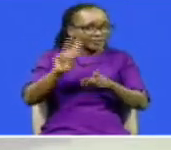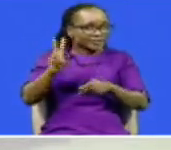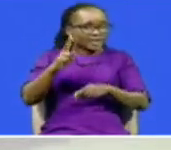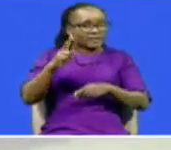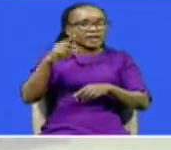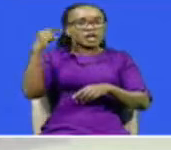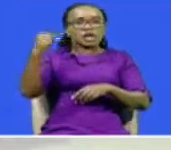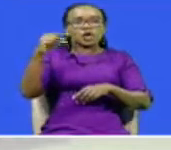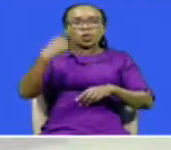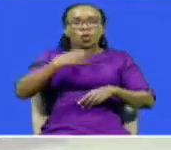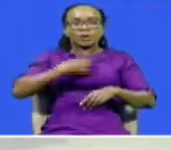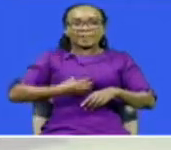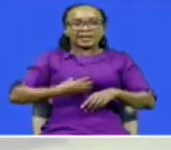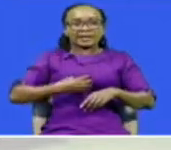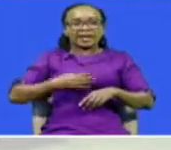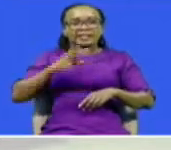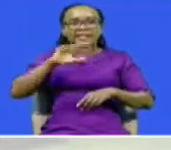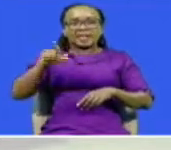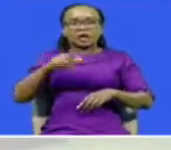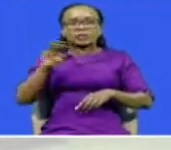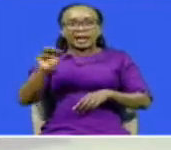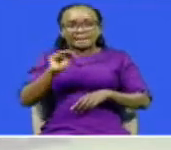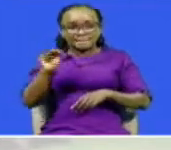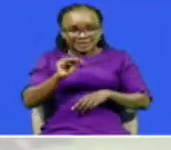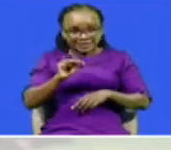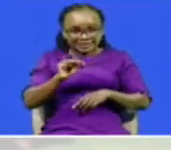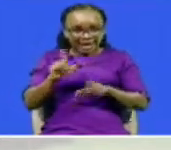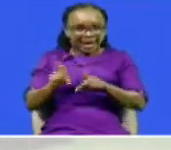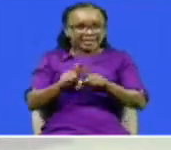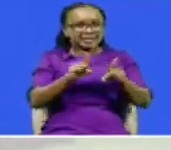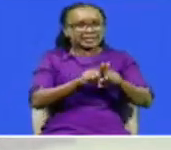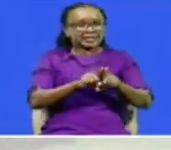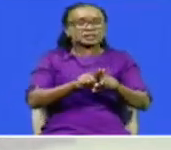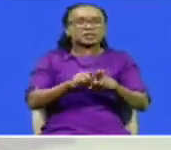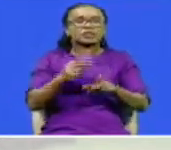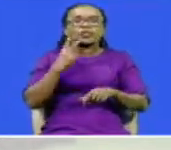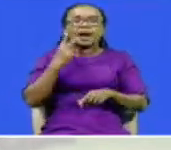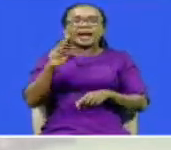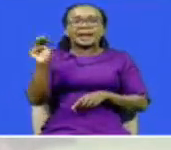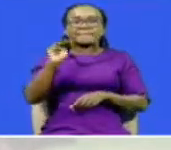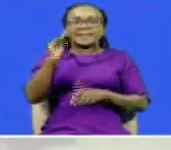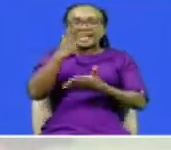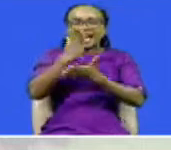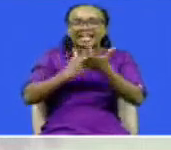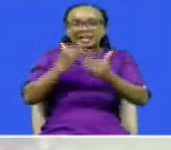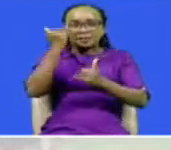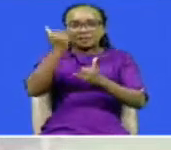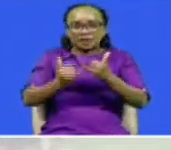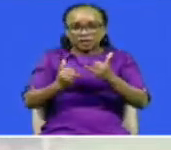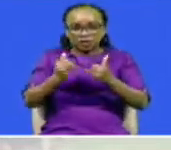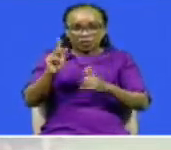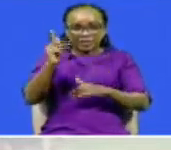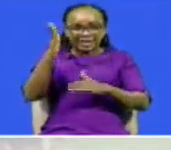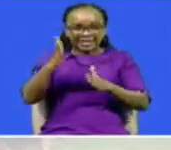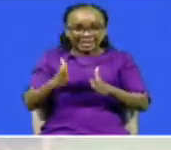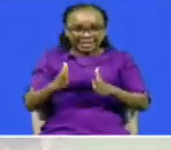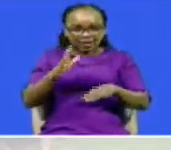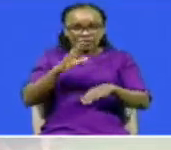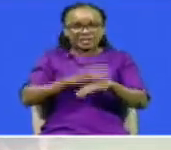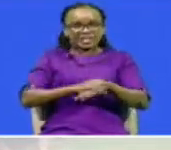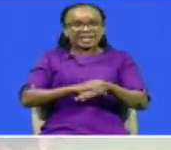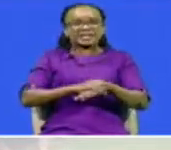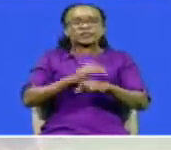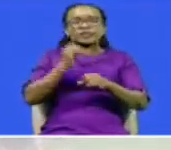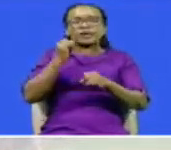medal in 3,000-meter steeplechase women's final. And also, there will be 200-meter semi-finals, where Kenyans will be seeking a ticket to